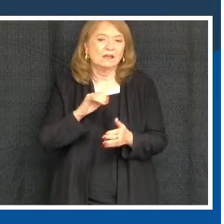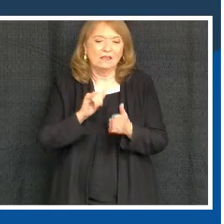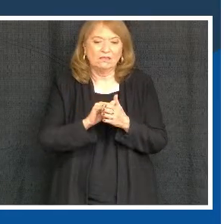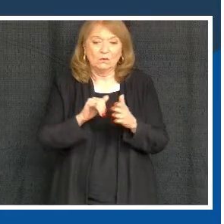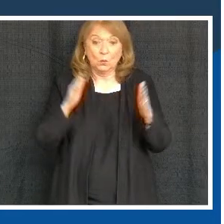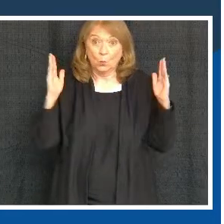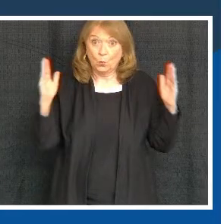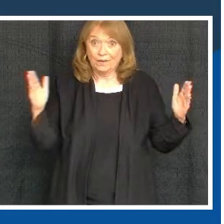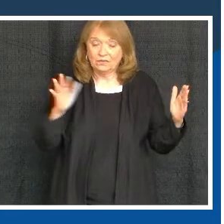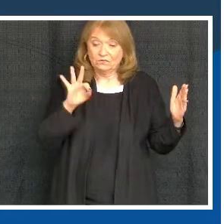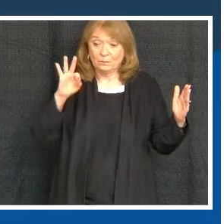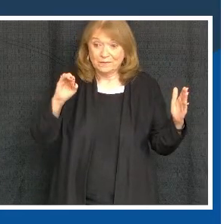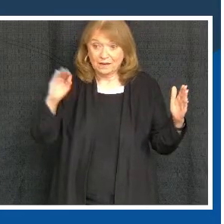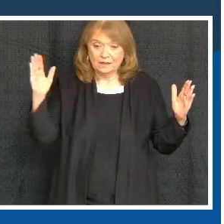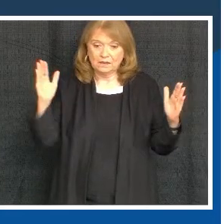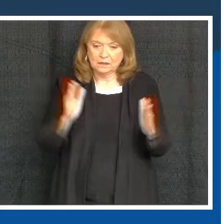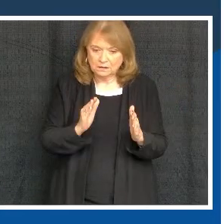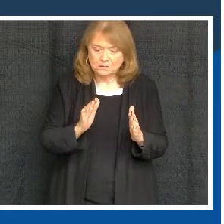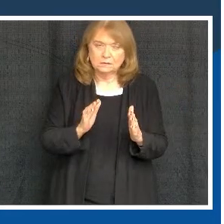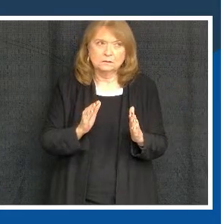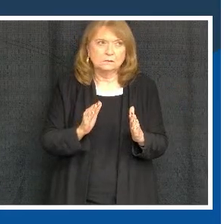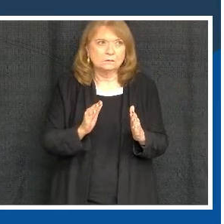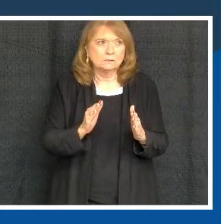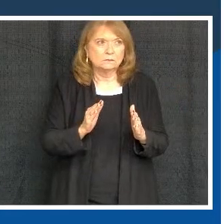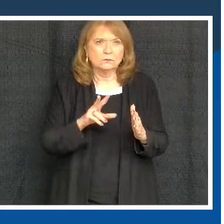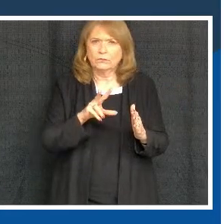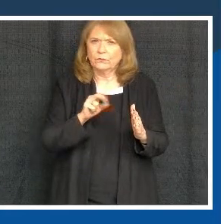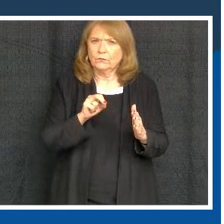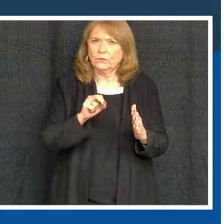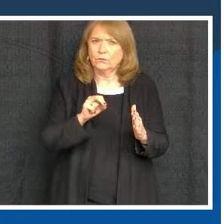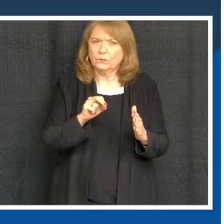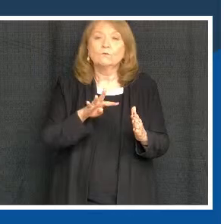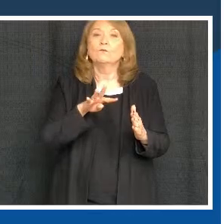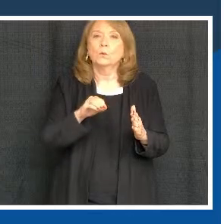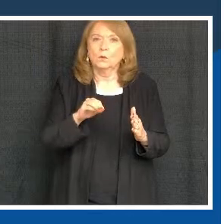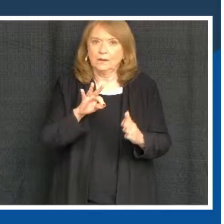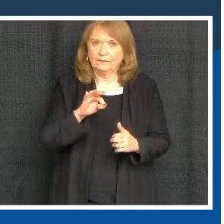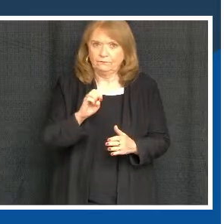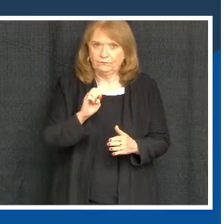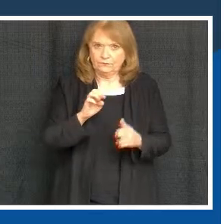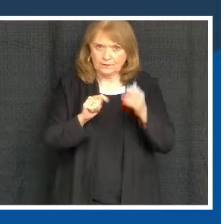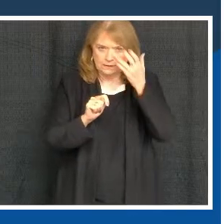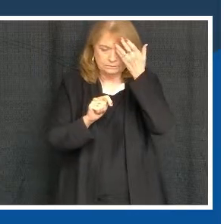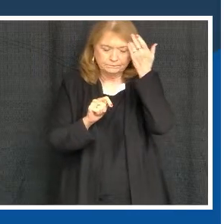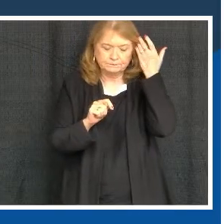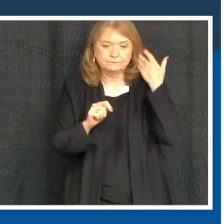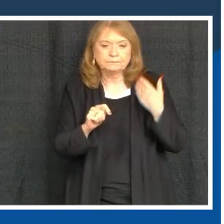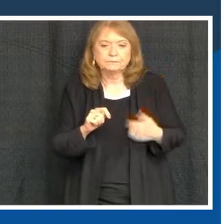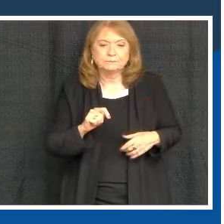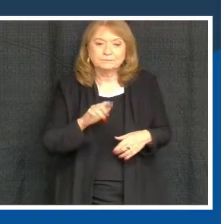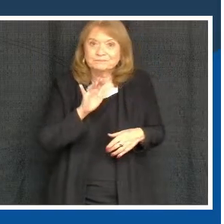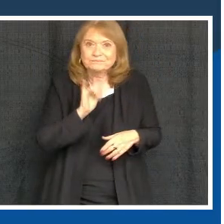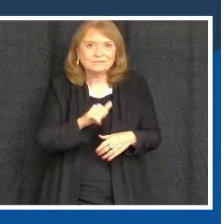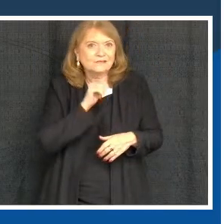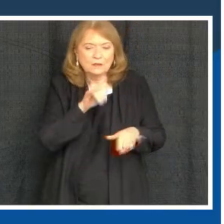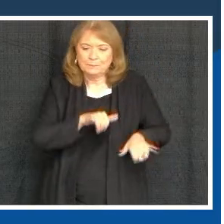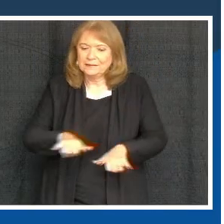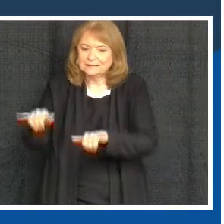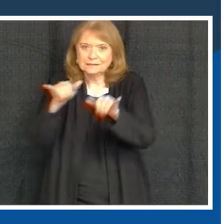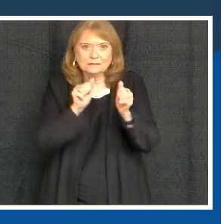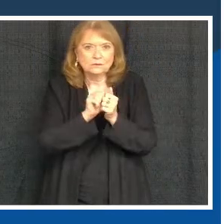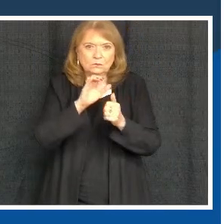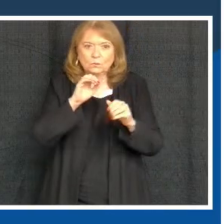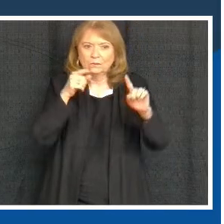from 90 feet to, that shouldn't say 30 feet, that should say 40 feet. This would not be consistent with the